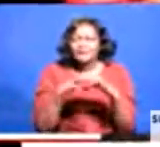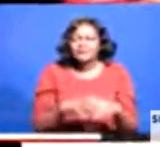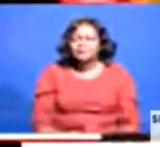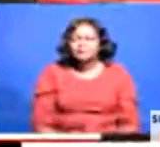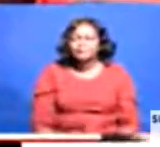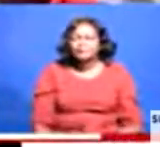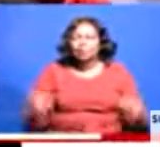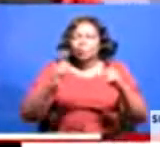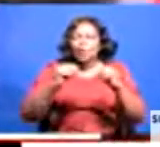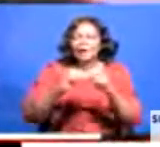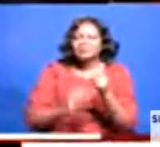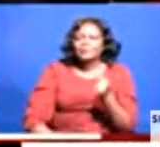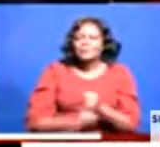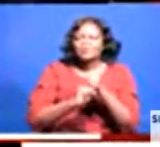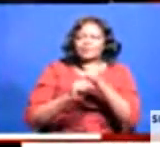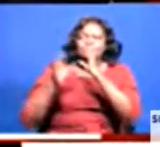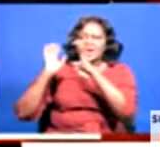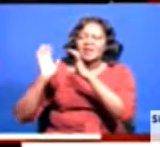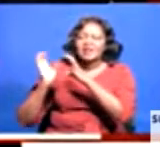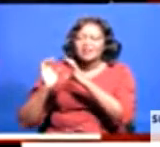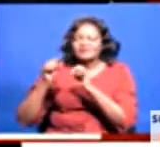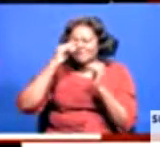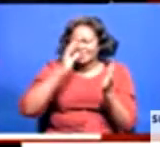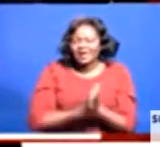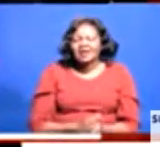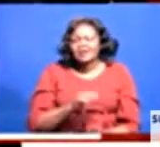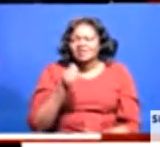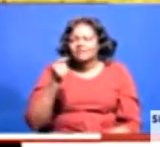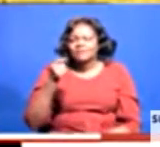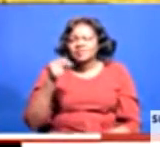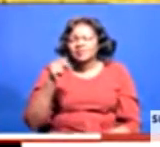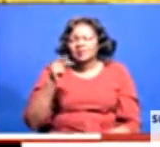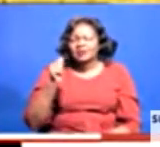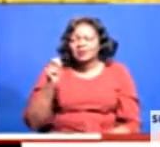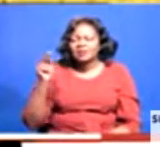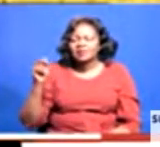Sentiments echoed by Kilifi's Gideon Mungaro and Tharaka Nithi's Muthomi Njuki, who pledged